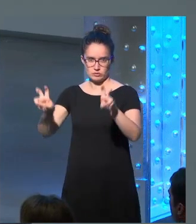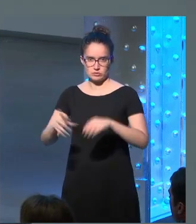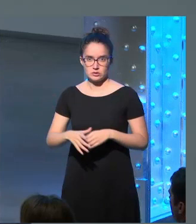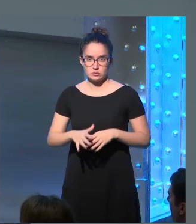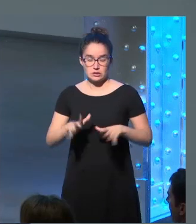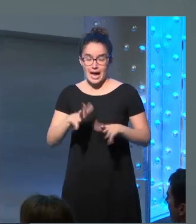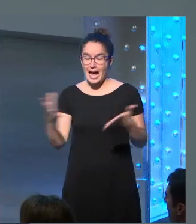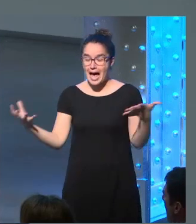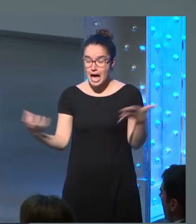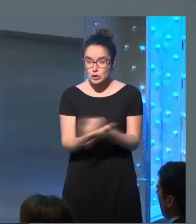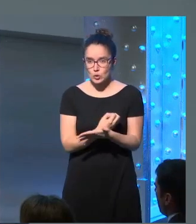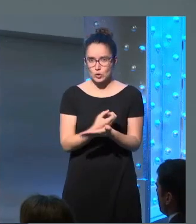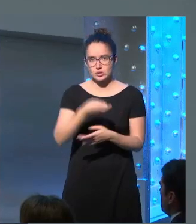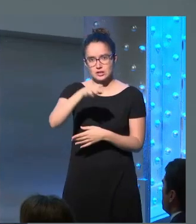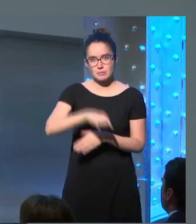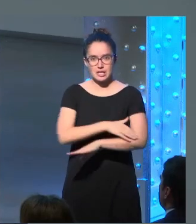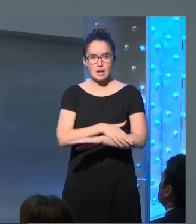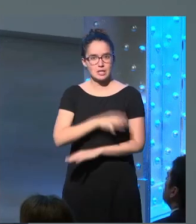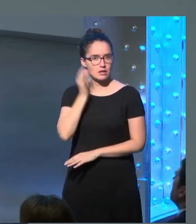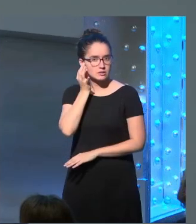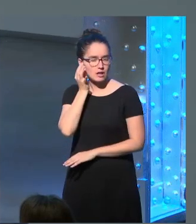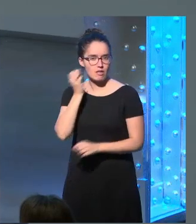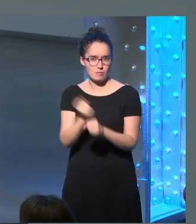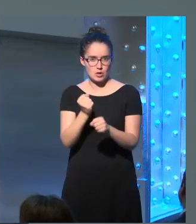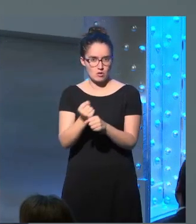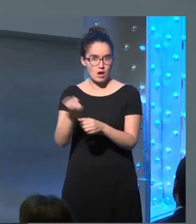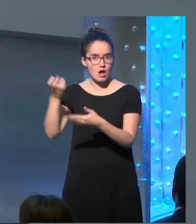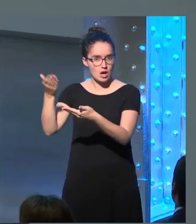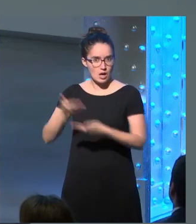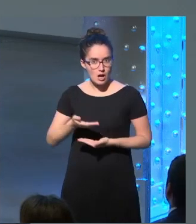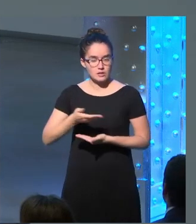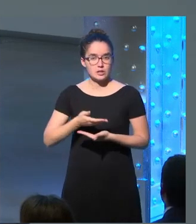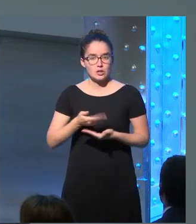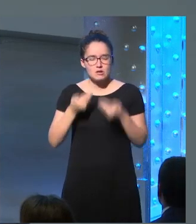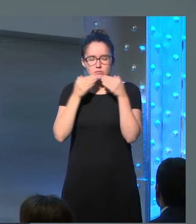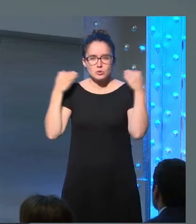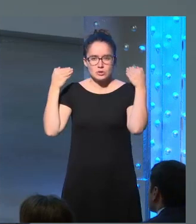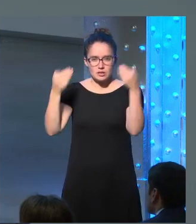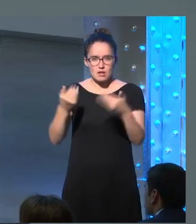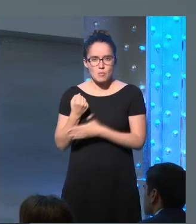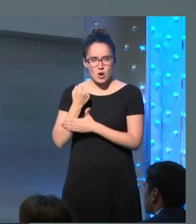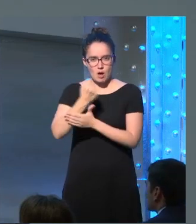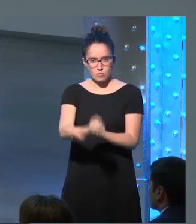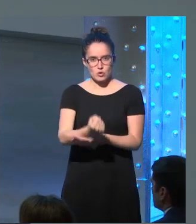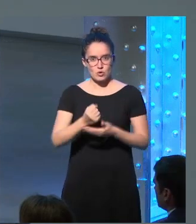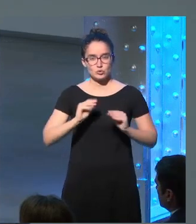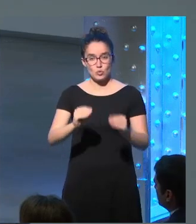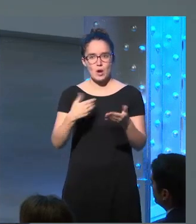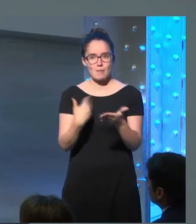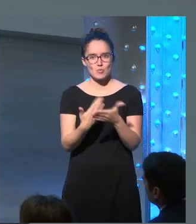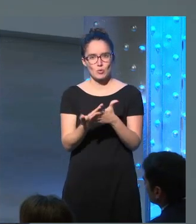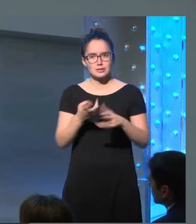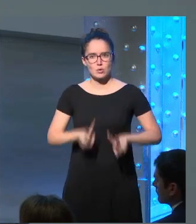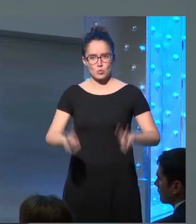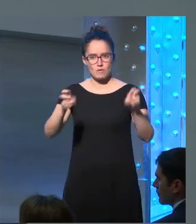order to be able to fit into new projects and new jobs. For all those, and for the Minister of Employment, I would like to say thank